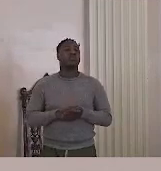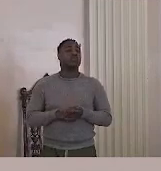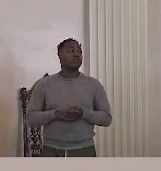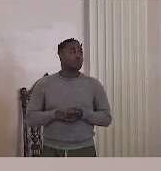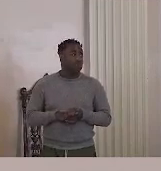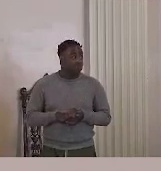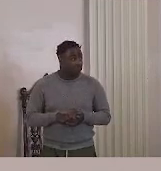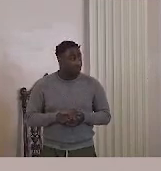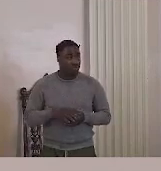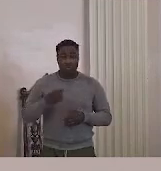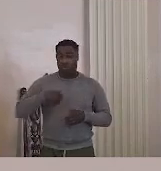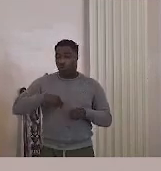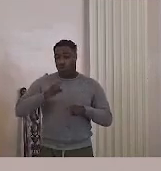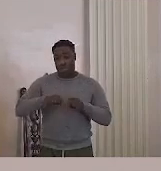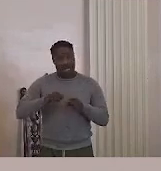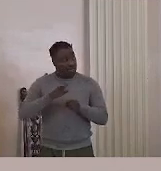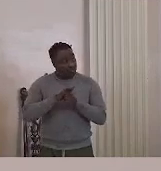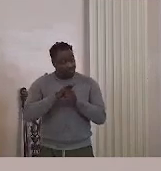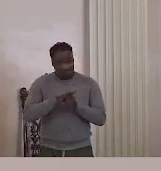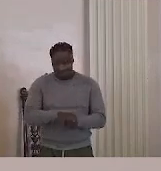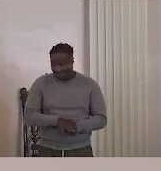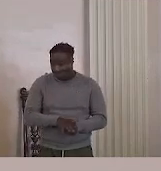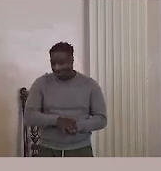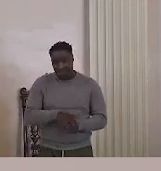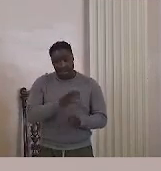We cannot suppress lament and grief.